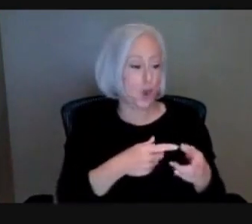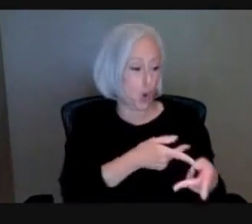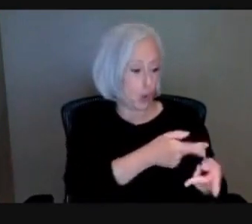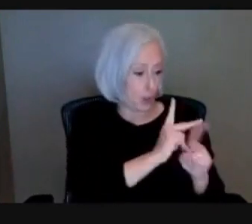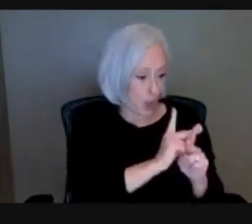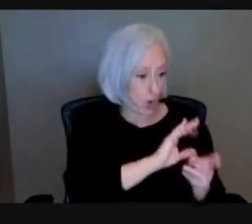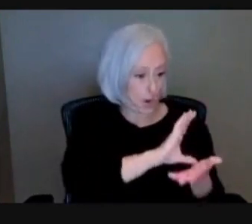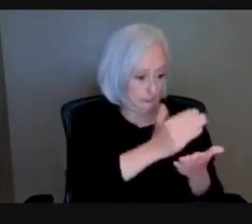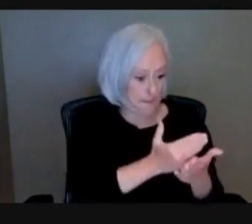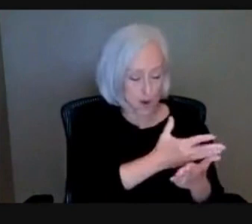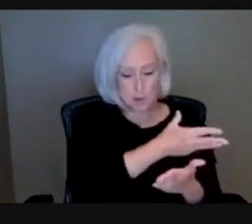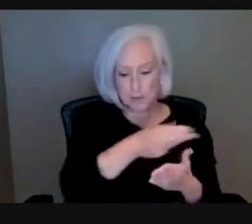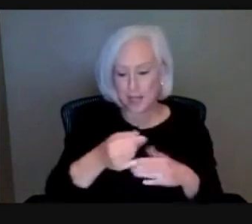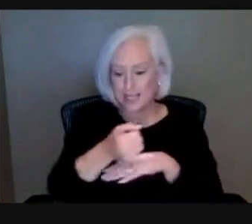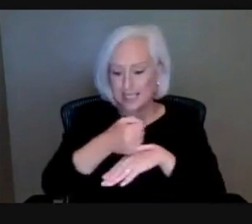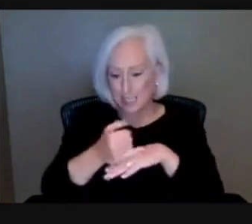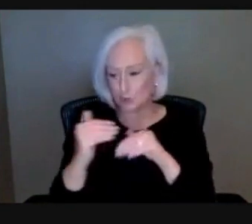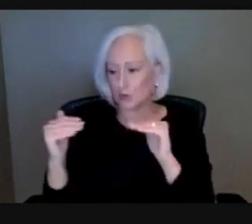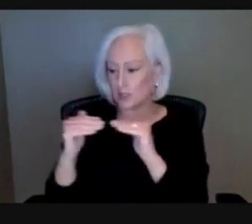your mortgage payment.